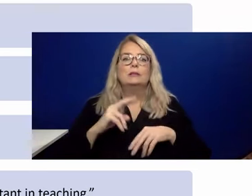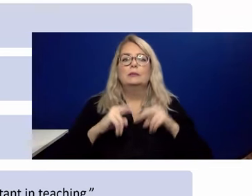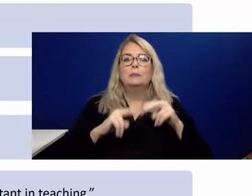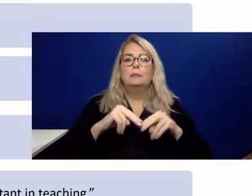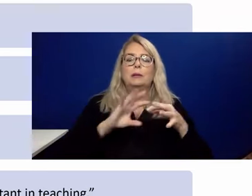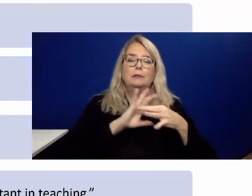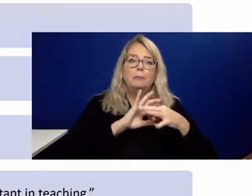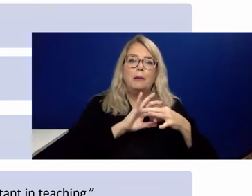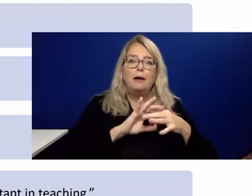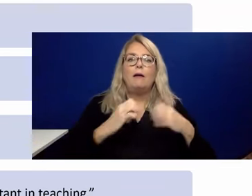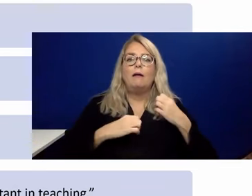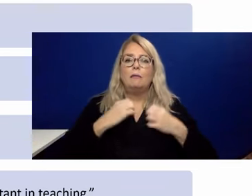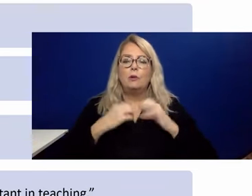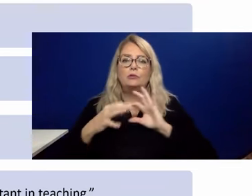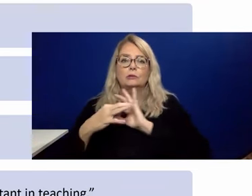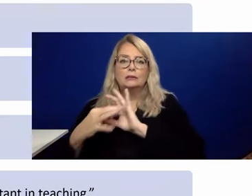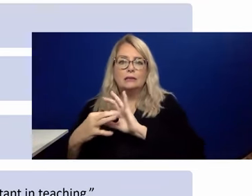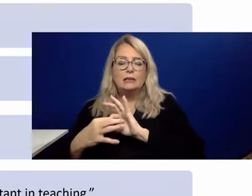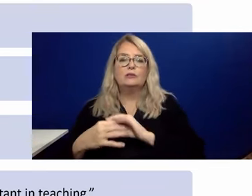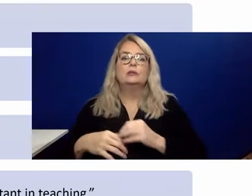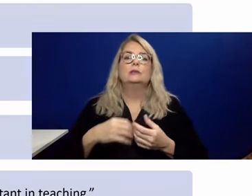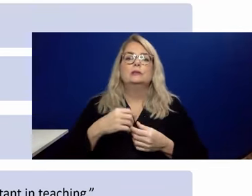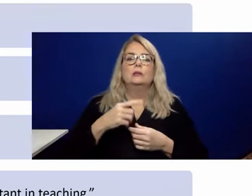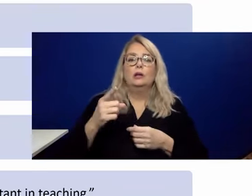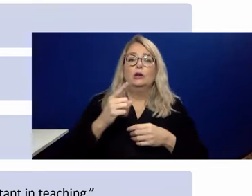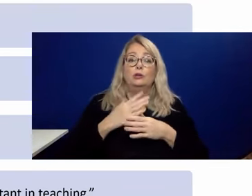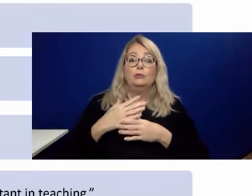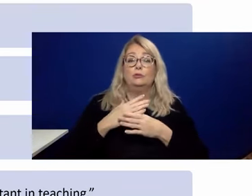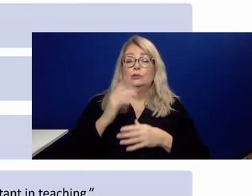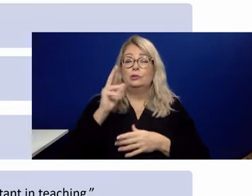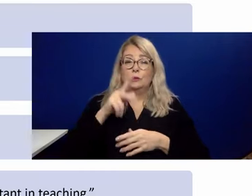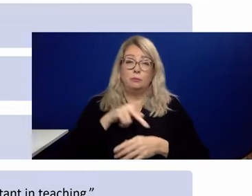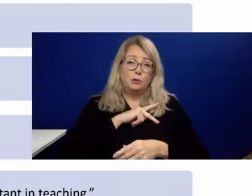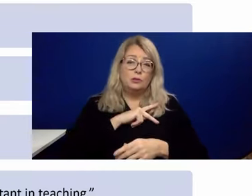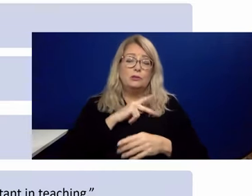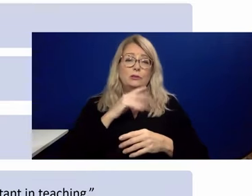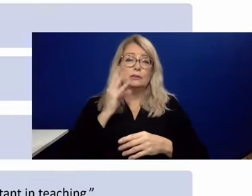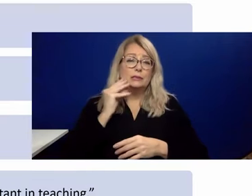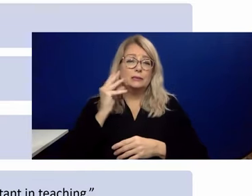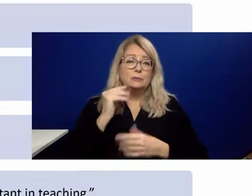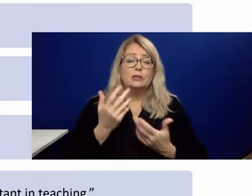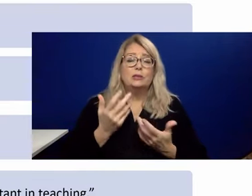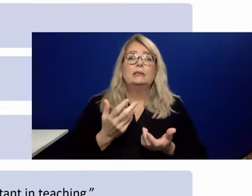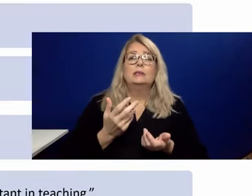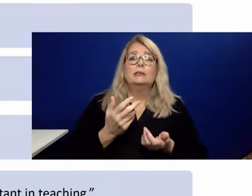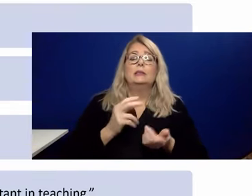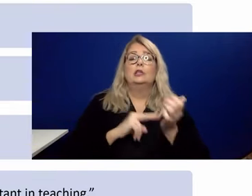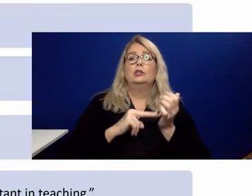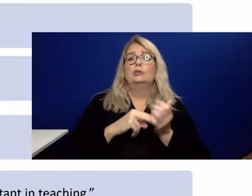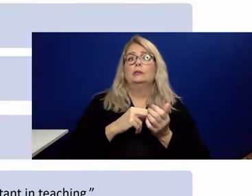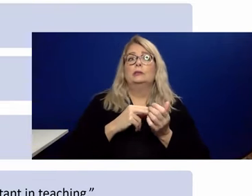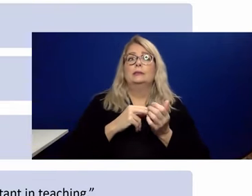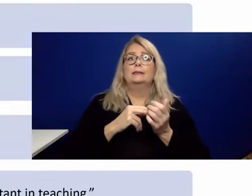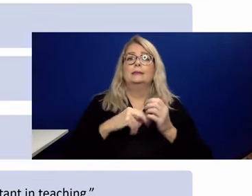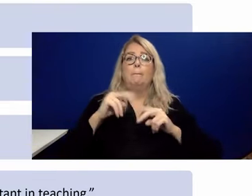connections. Many of you, when you shared your personal experiences, right, you said those nurses build bonds with us.